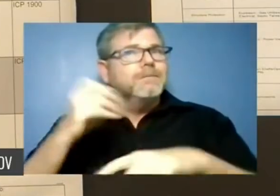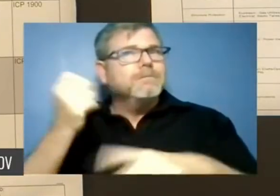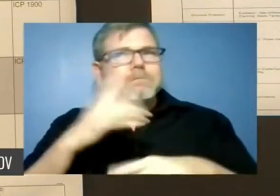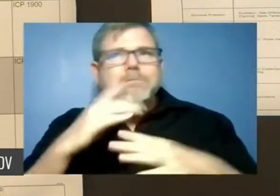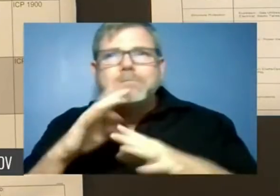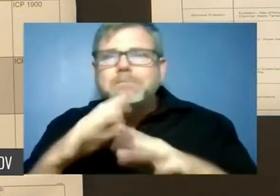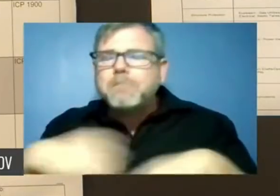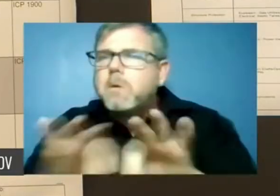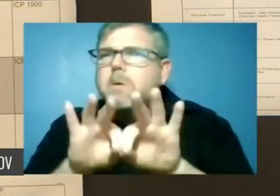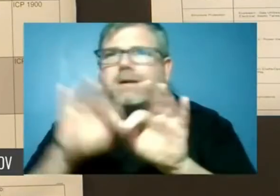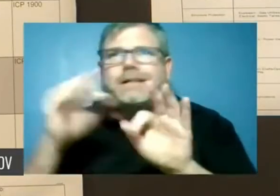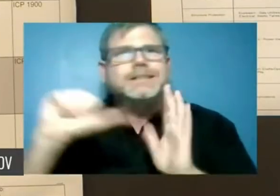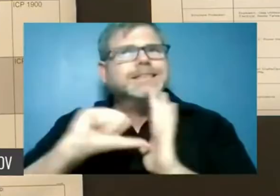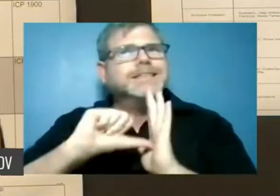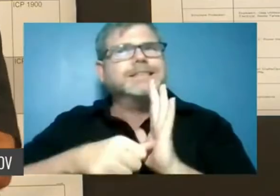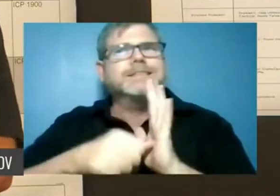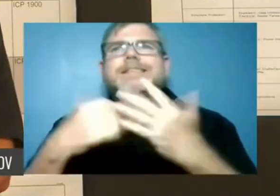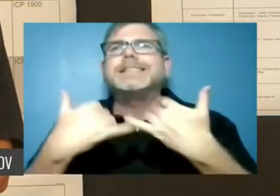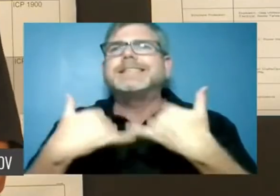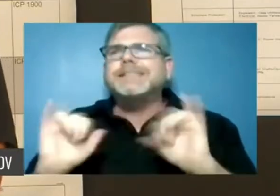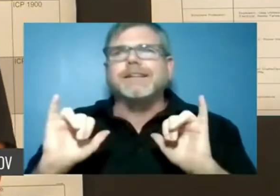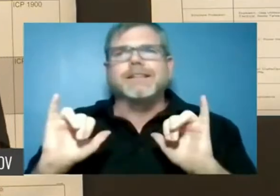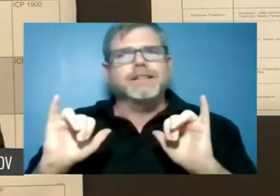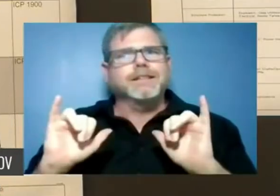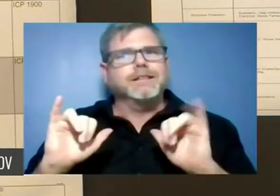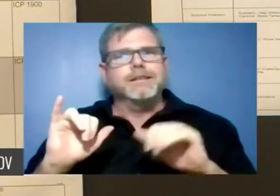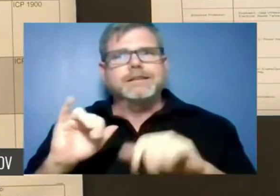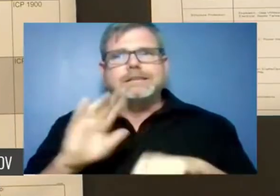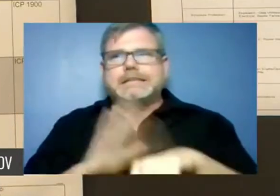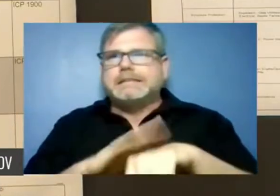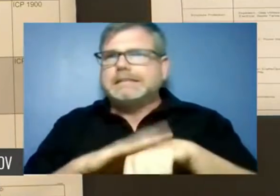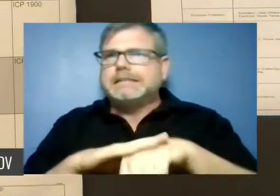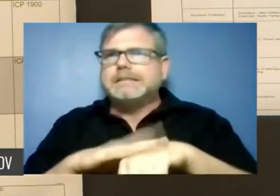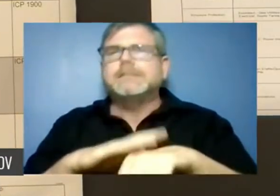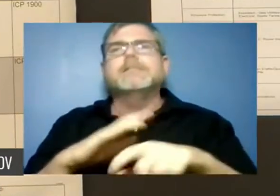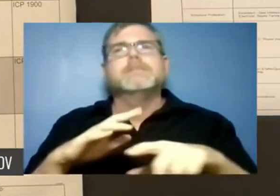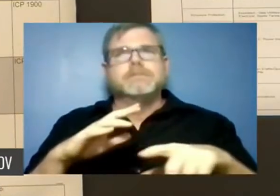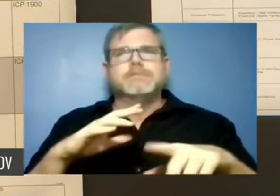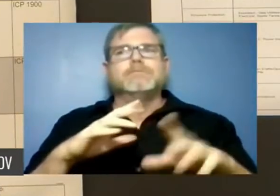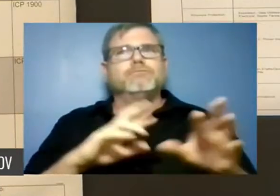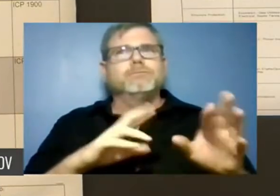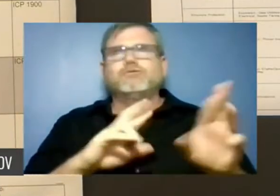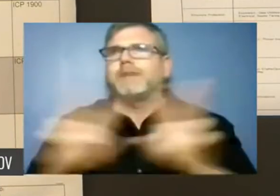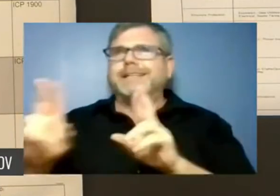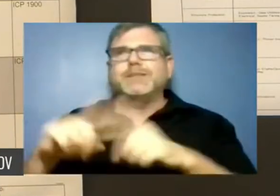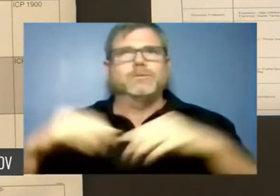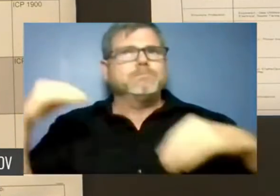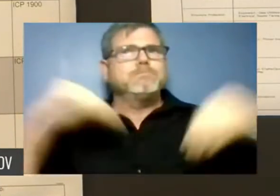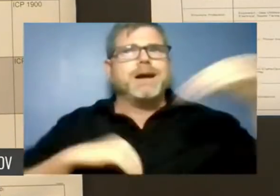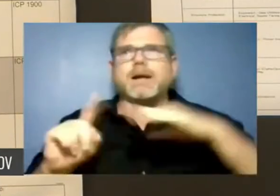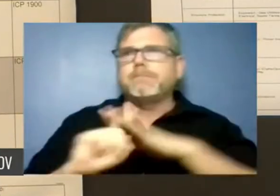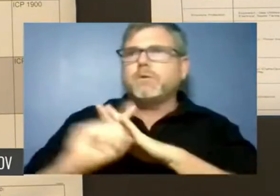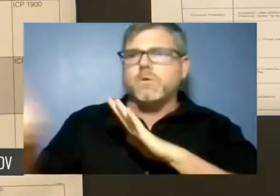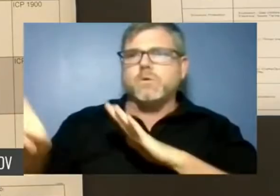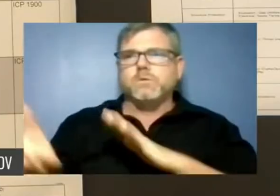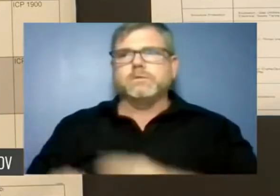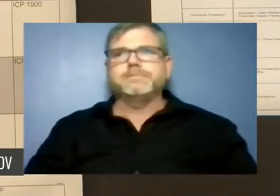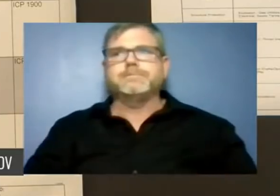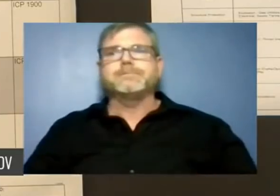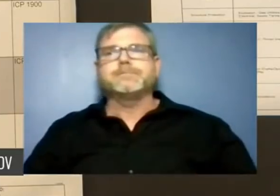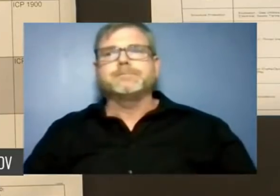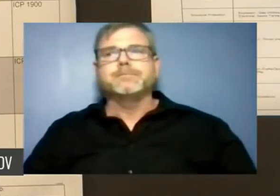moment's notice if need be. Those updated changes as of yesterday are, in summary,